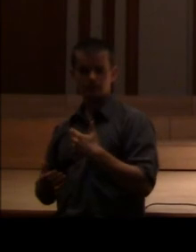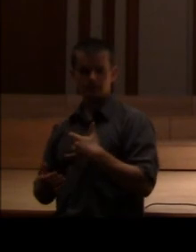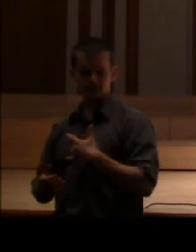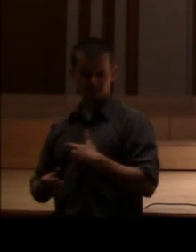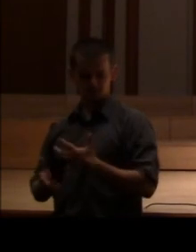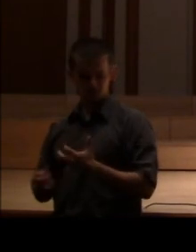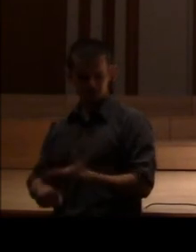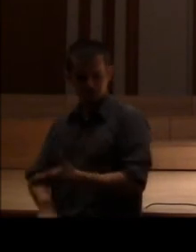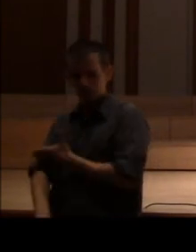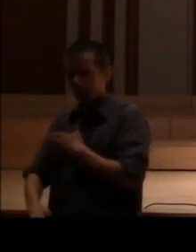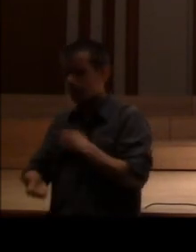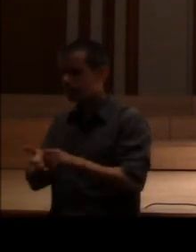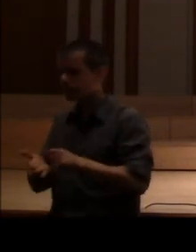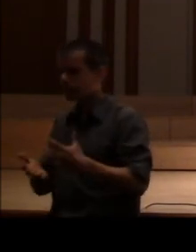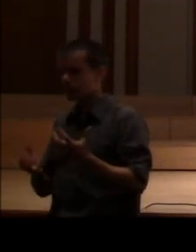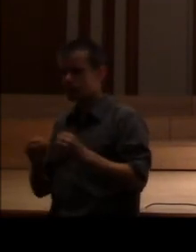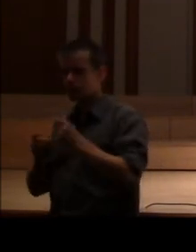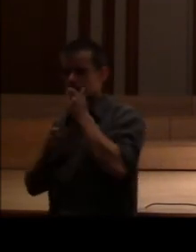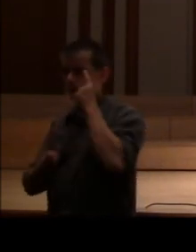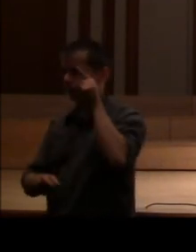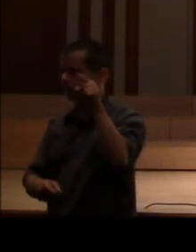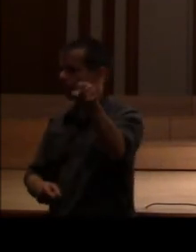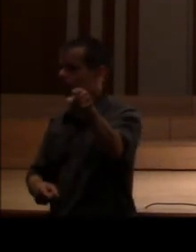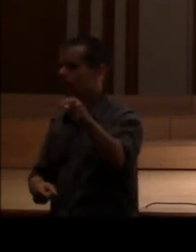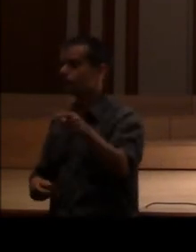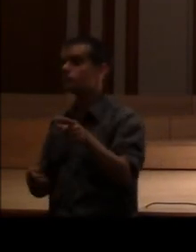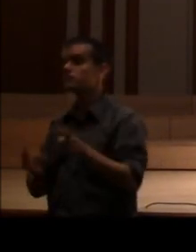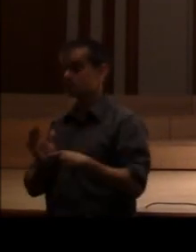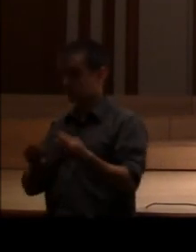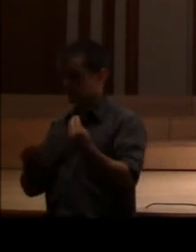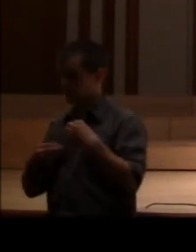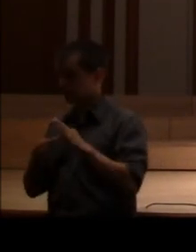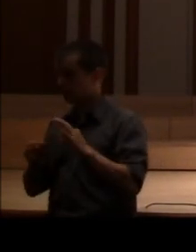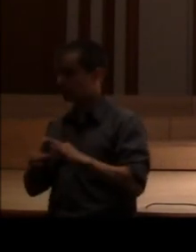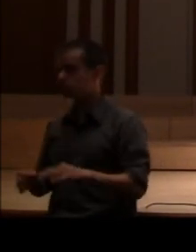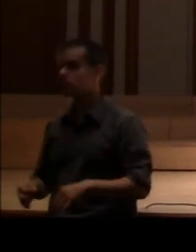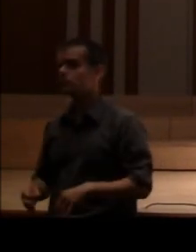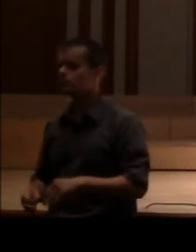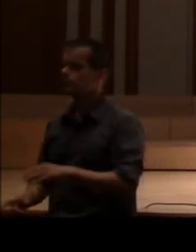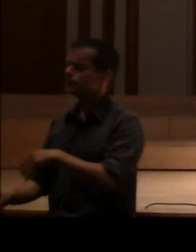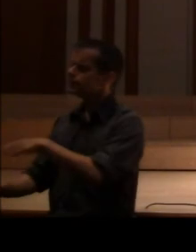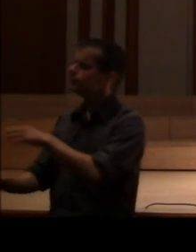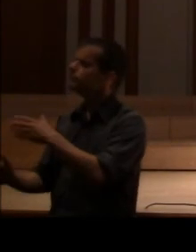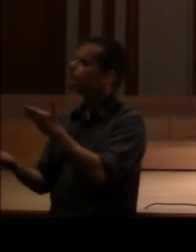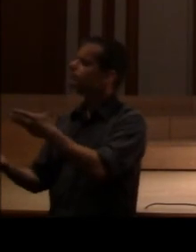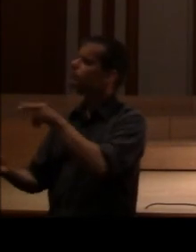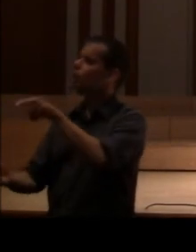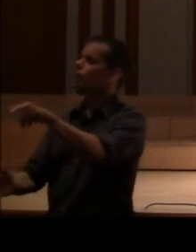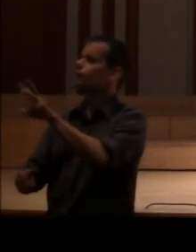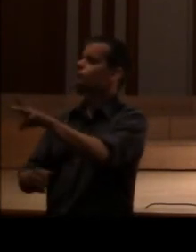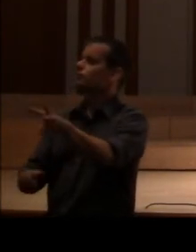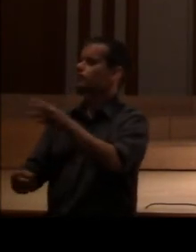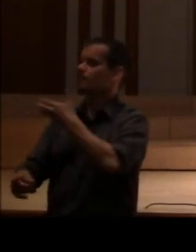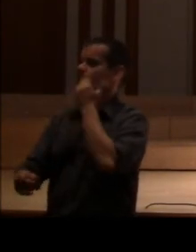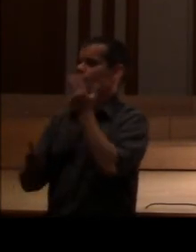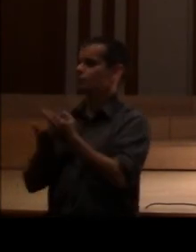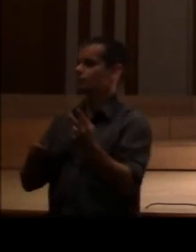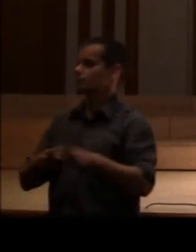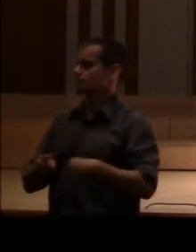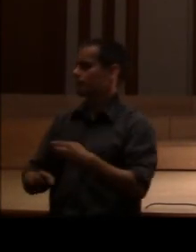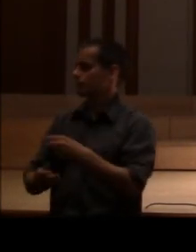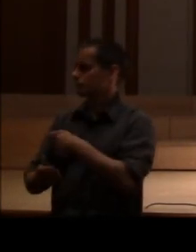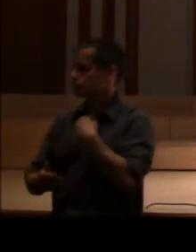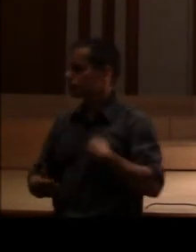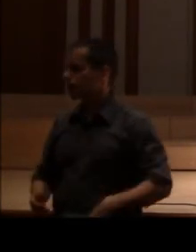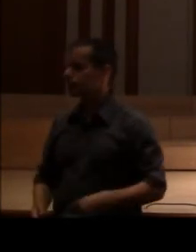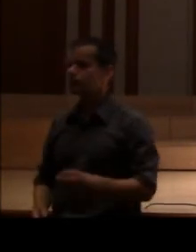make it more interesting for them? And sometimes people would actually give me comments. They would say, hey, you might want to go to this website and find better resources about China, or,